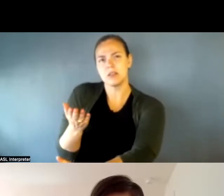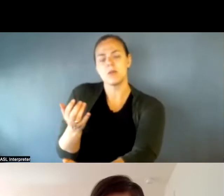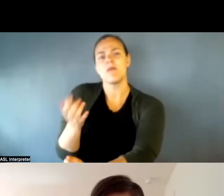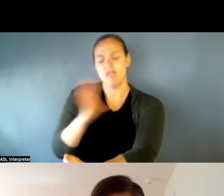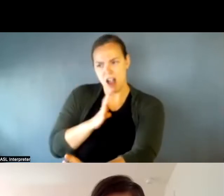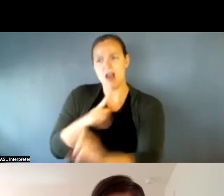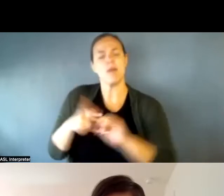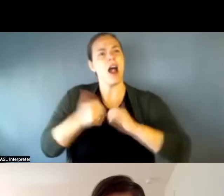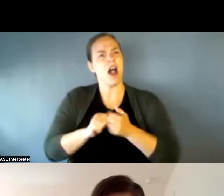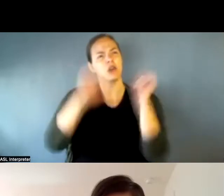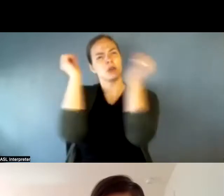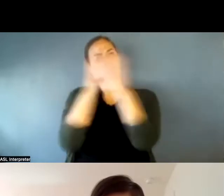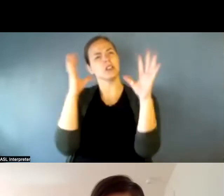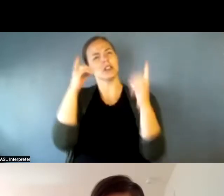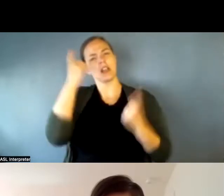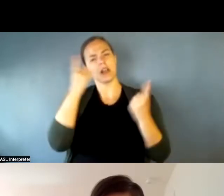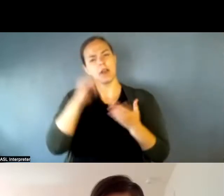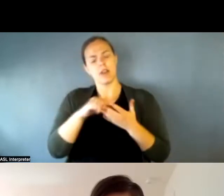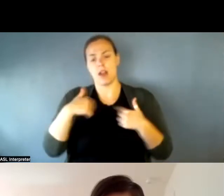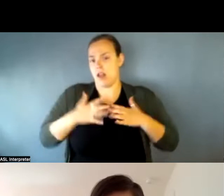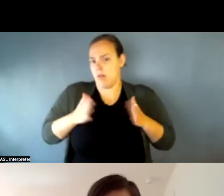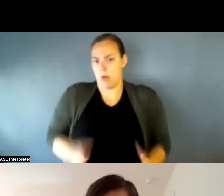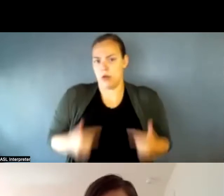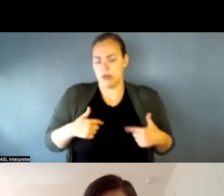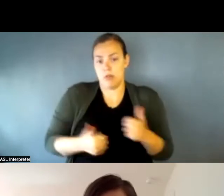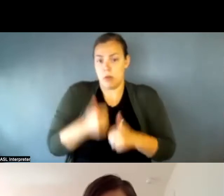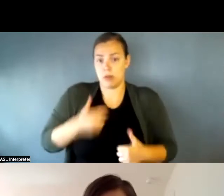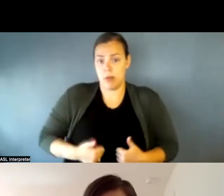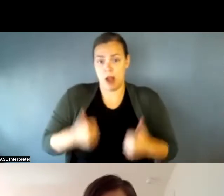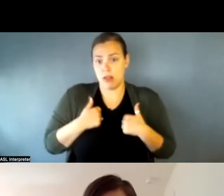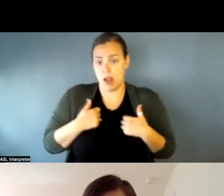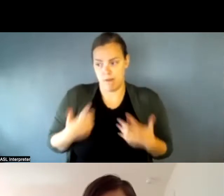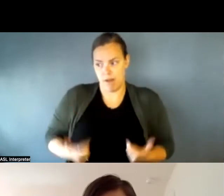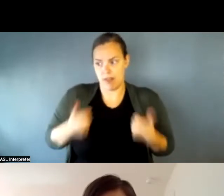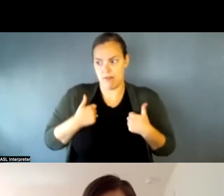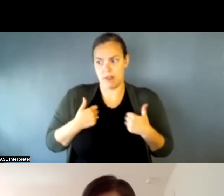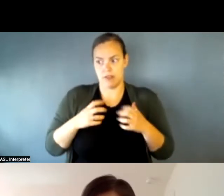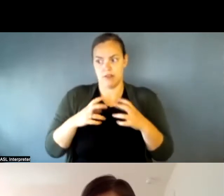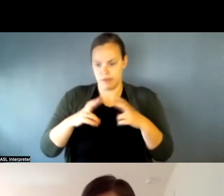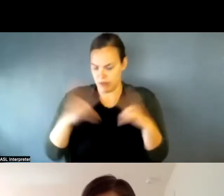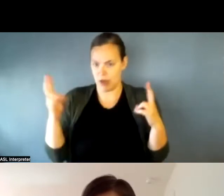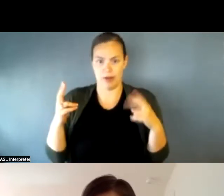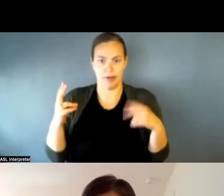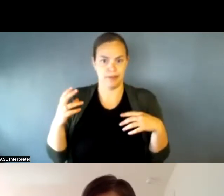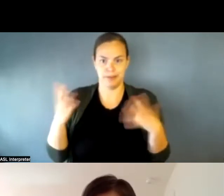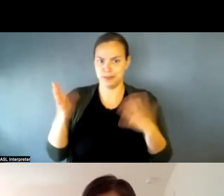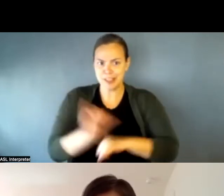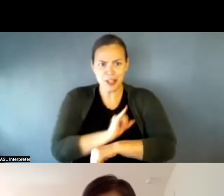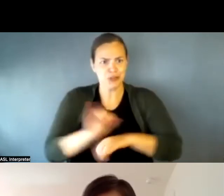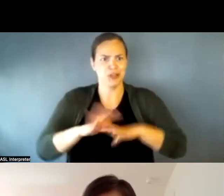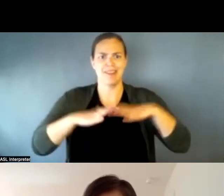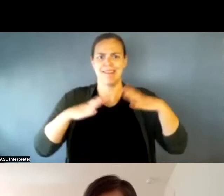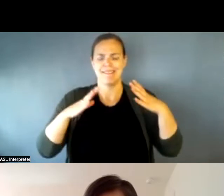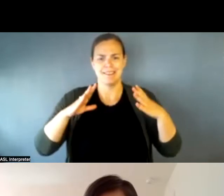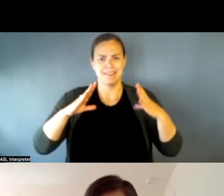how? I mean, I'm a person who's lived most of my life in very developed areas, very industrialized areas. I grew up in a really